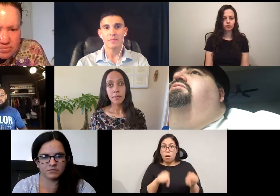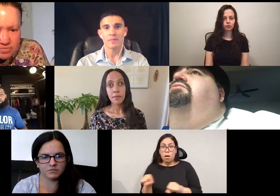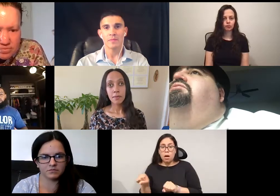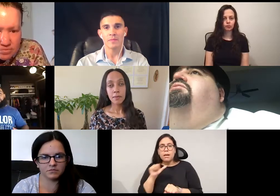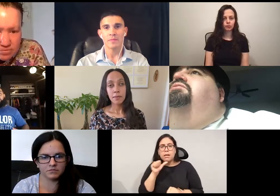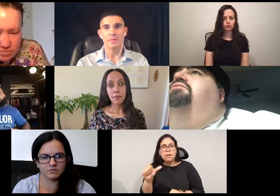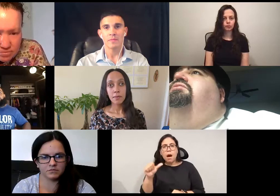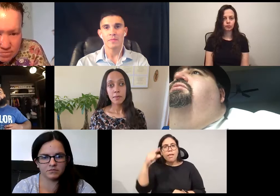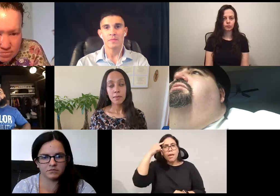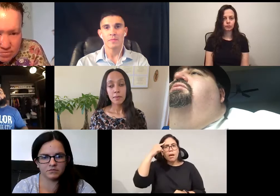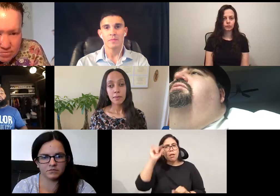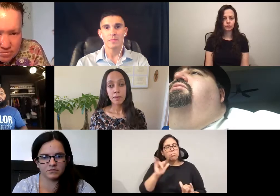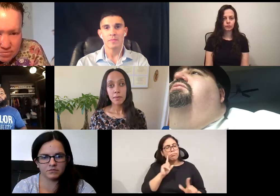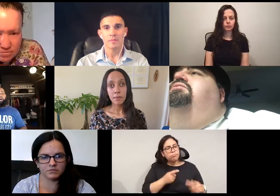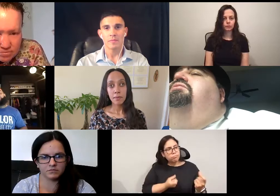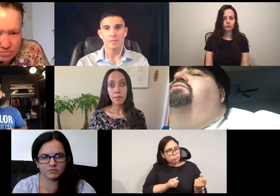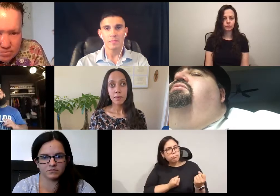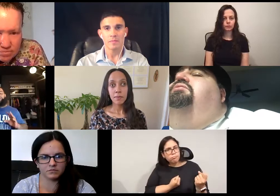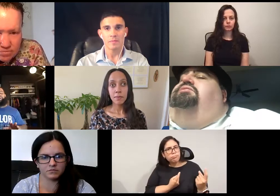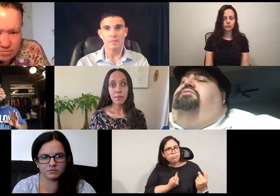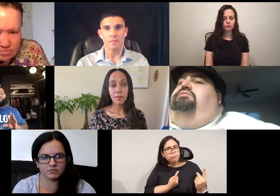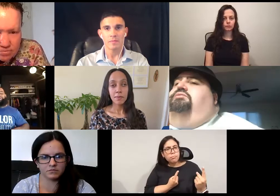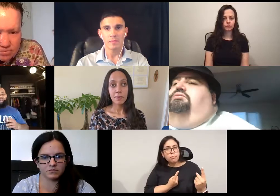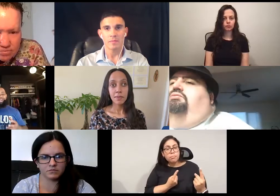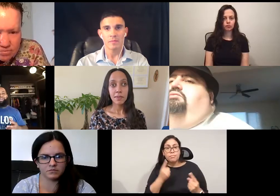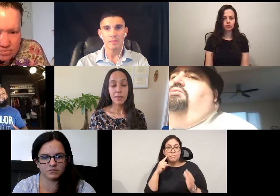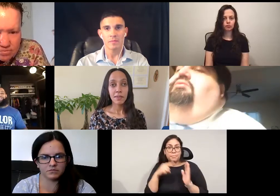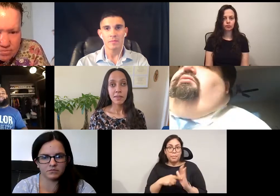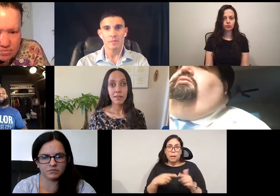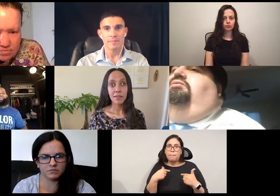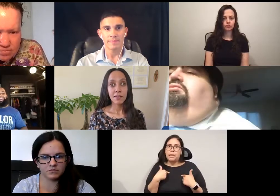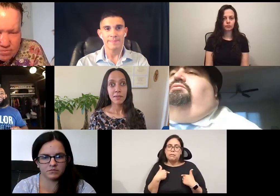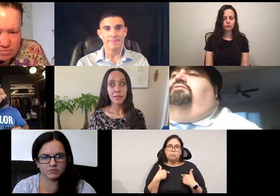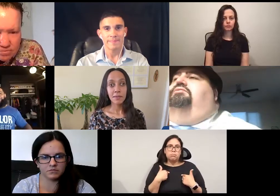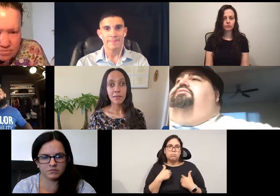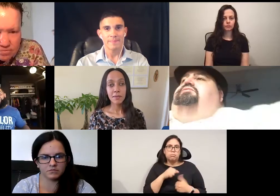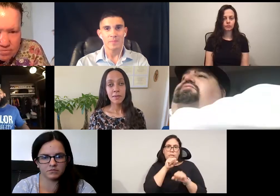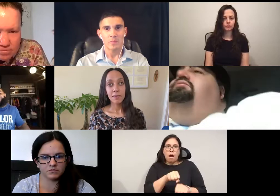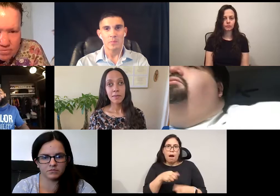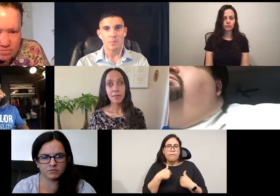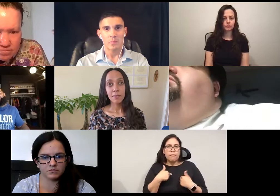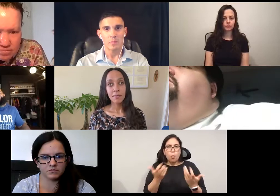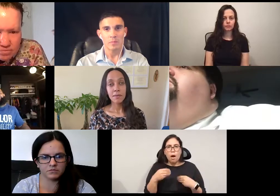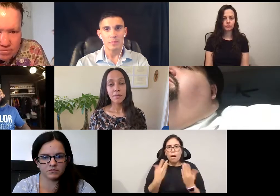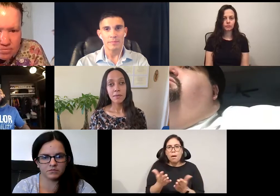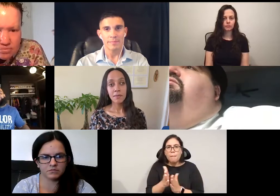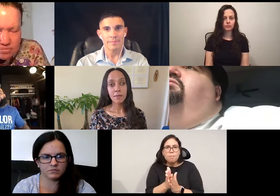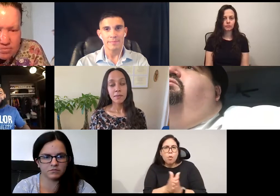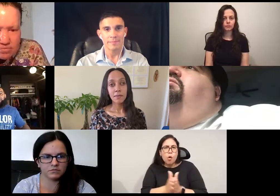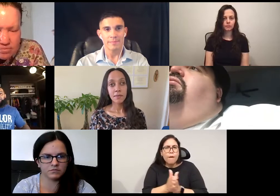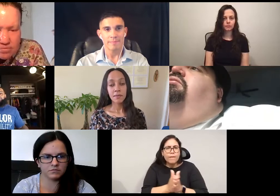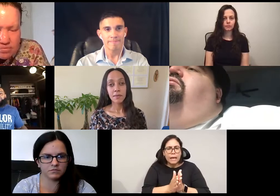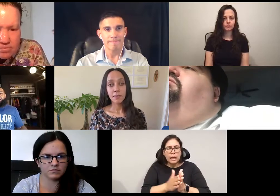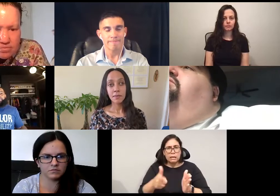of view and being, I'm big on motivated, or, I don't even like inspiration too much